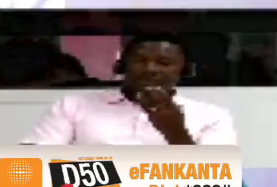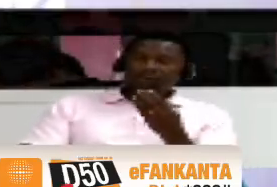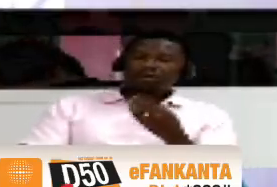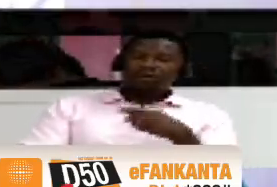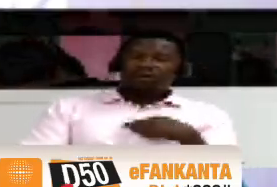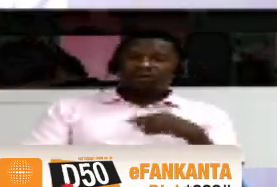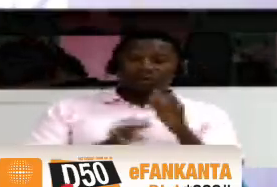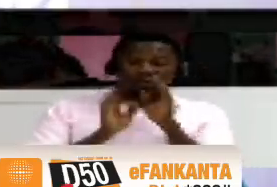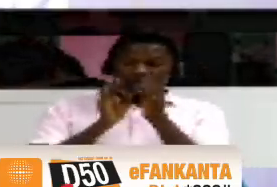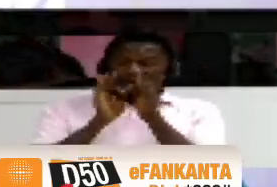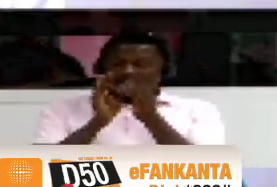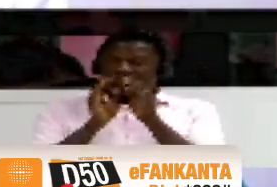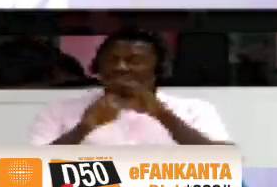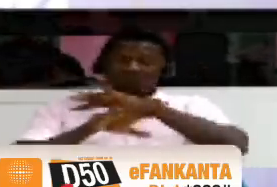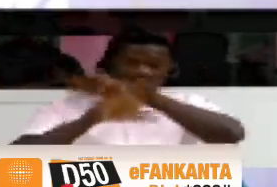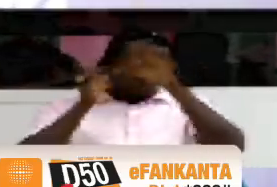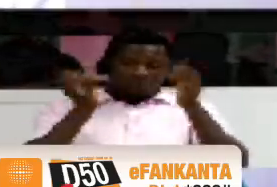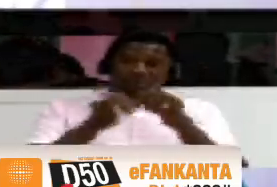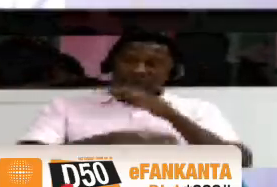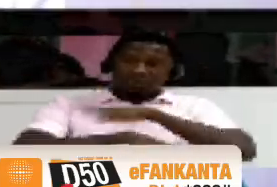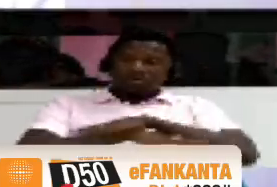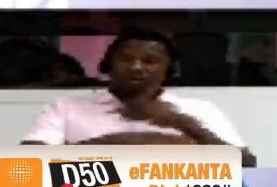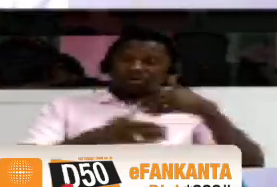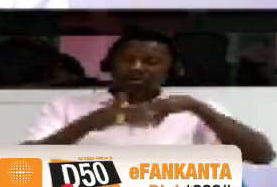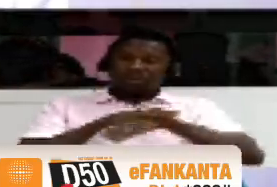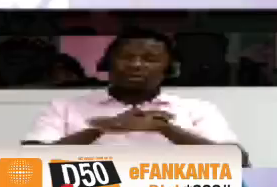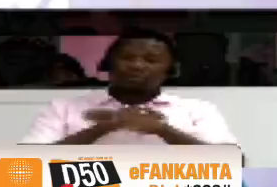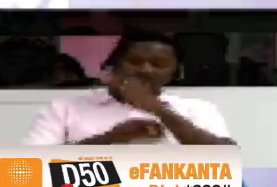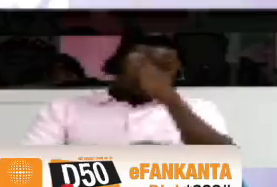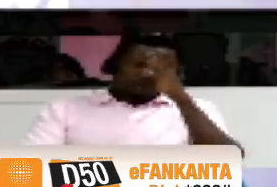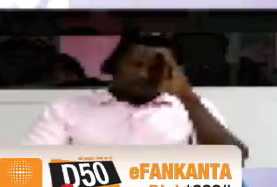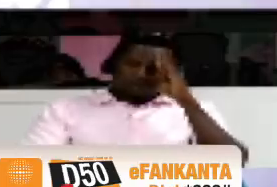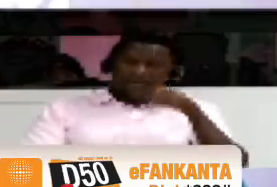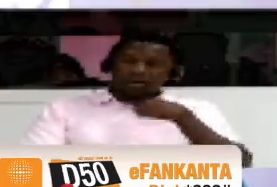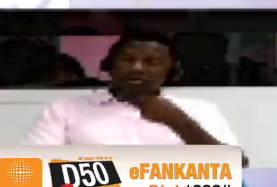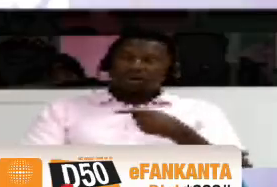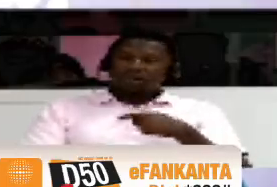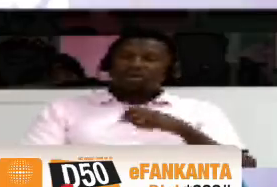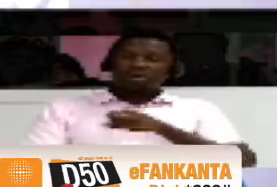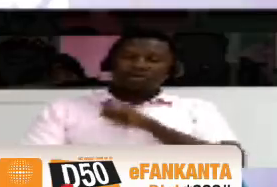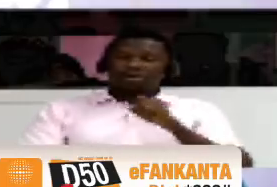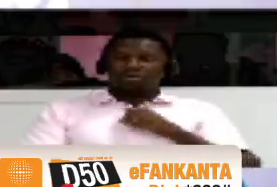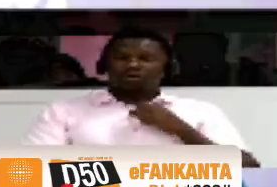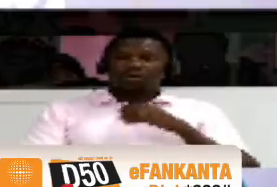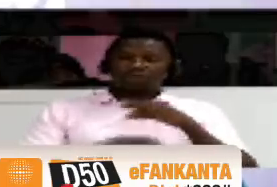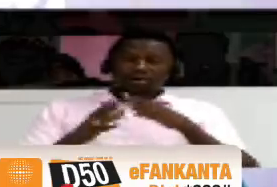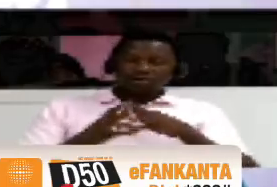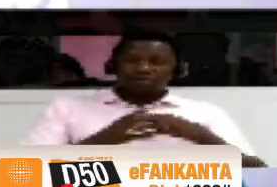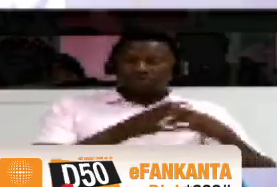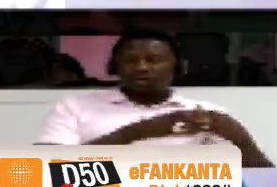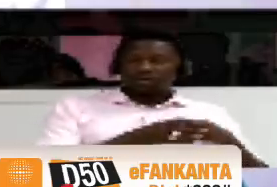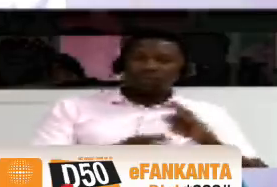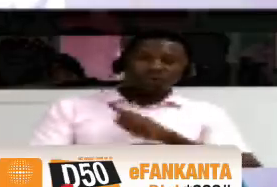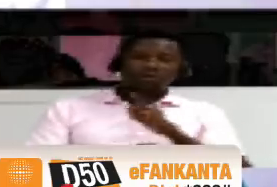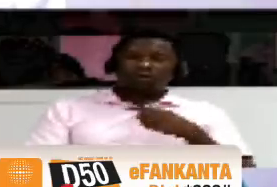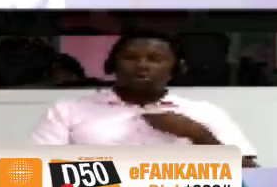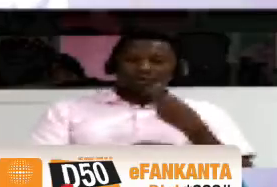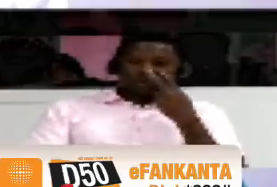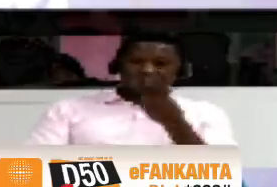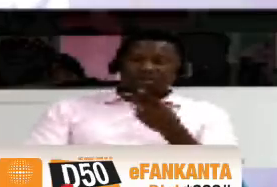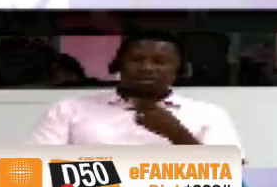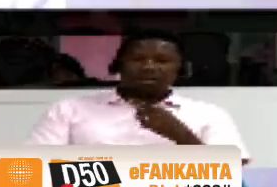schools within Brikama about our actions, and that we do not want to see a repetition of